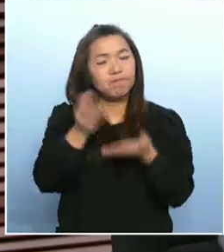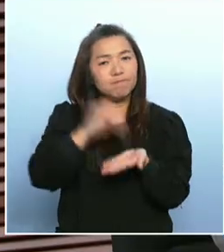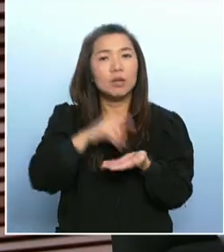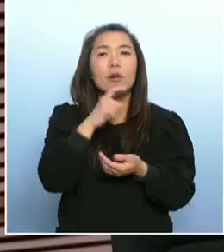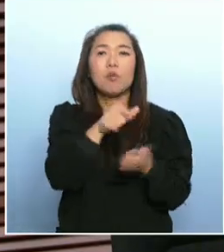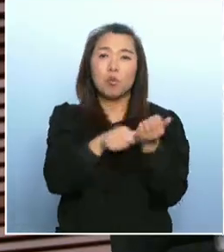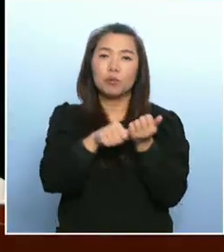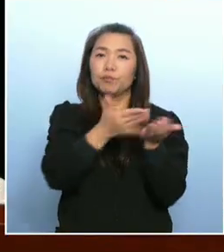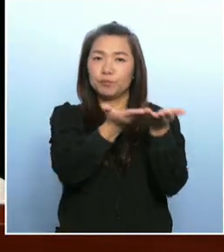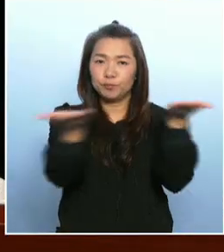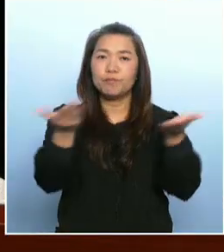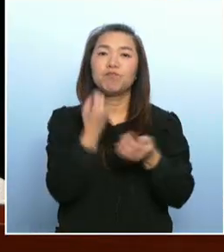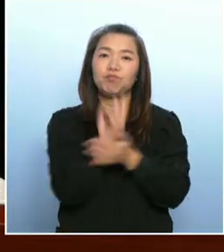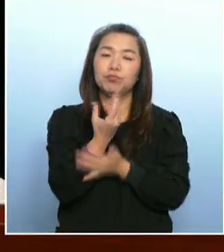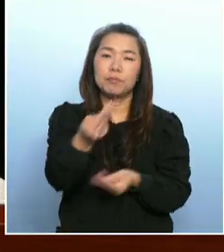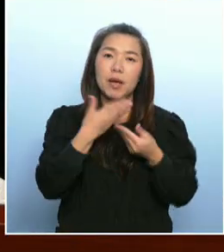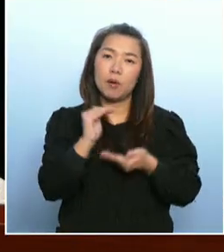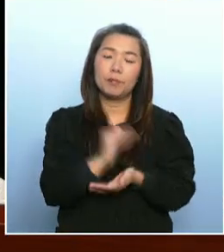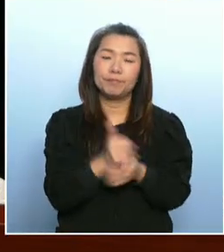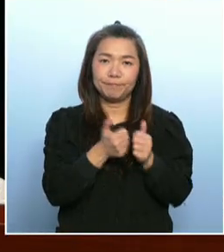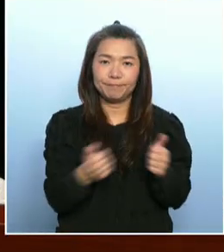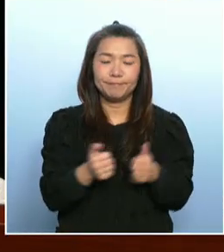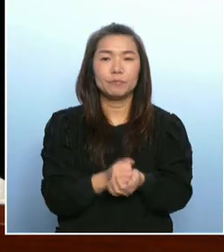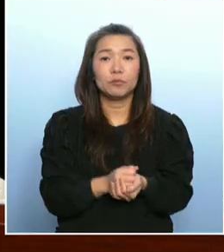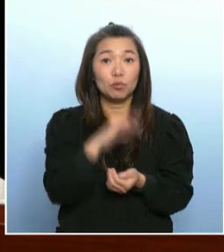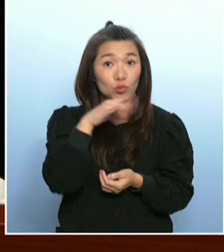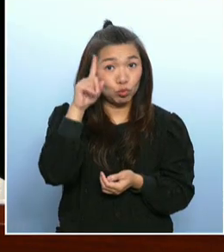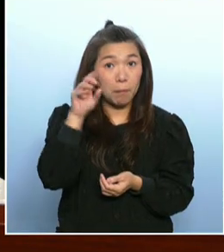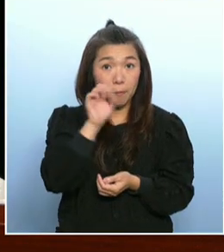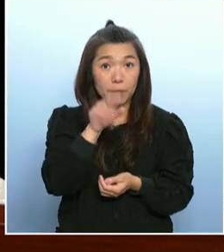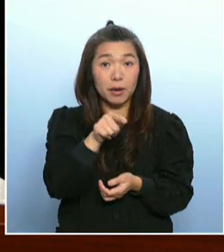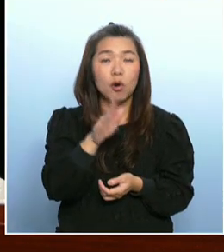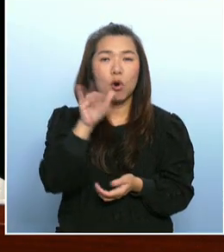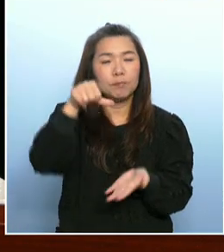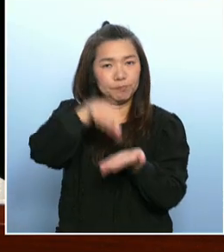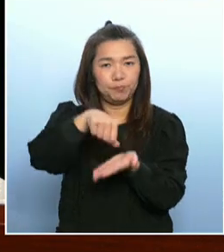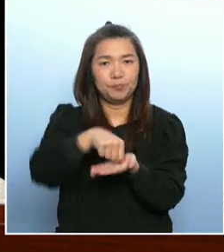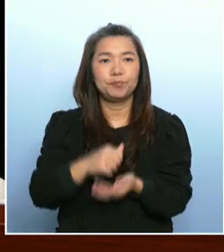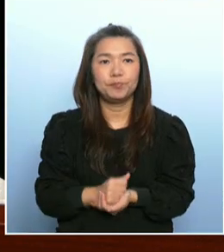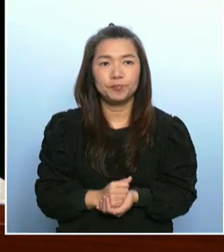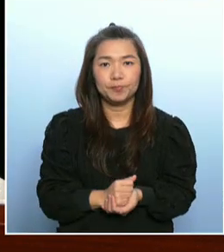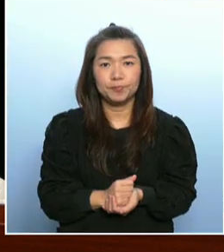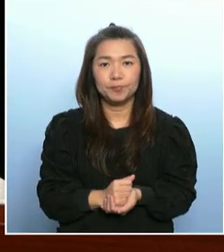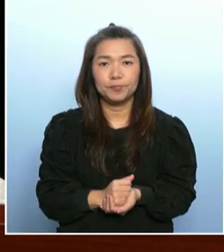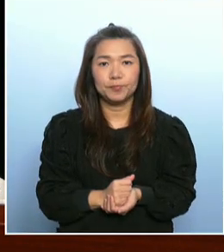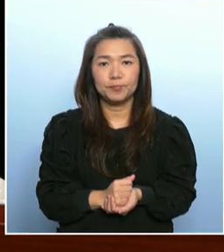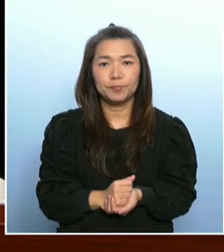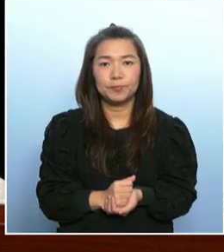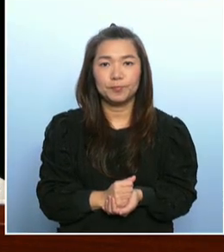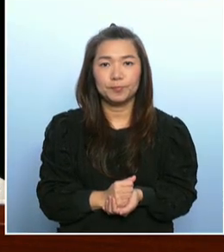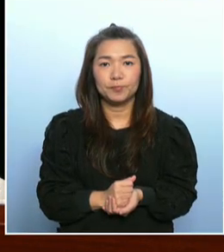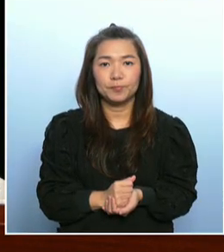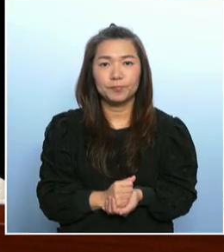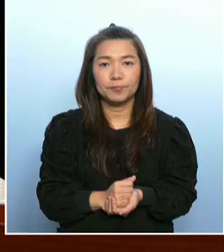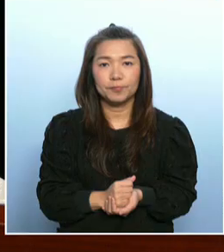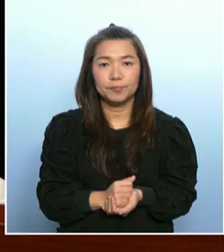the recommendations progressively. Thank you. Would members who would like to put questions, please press the